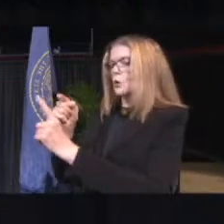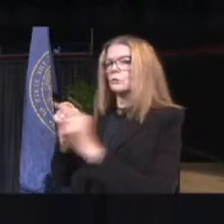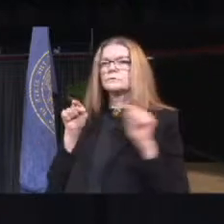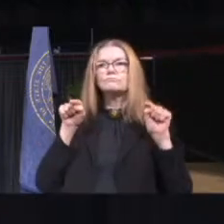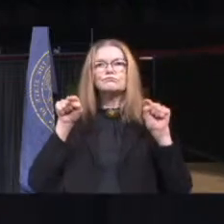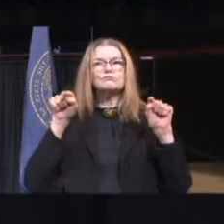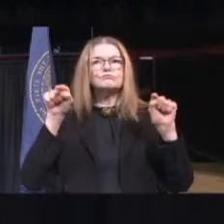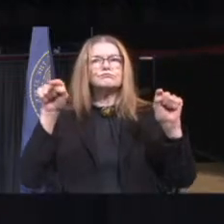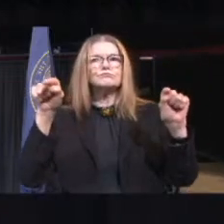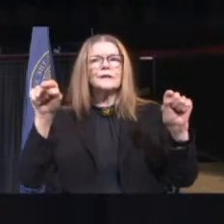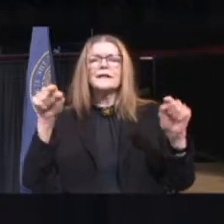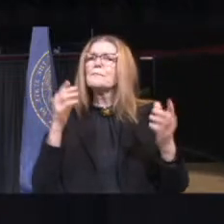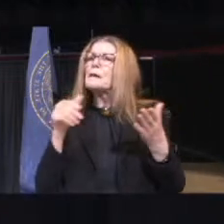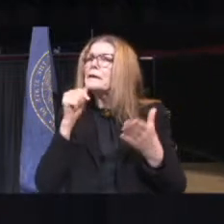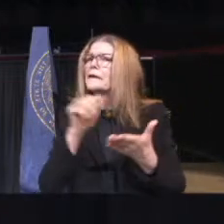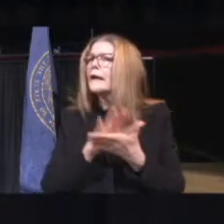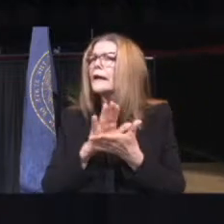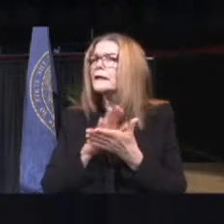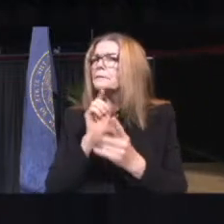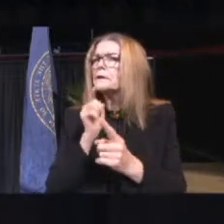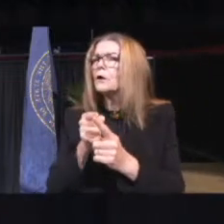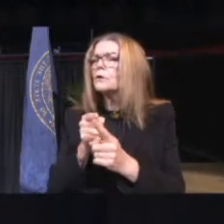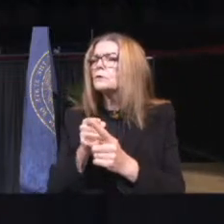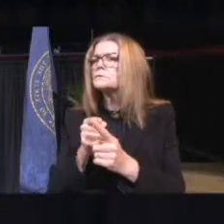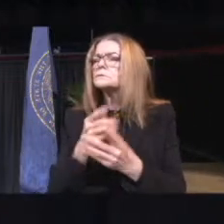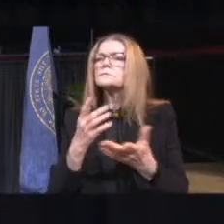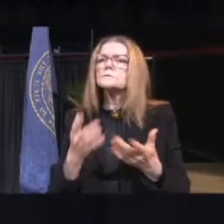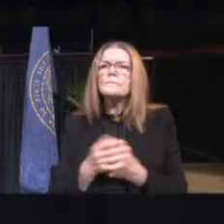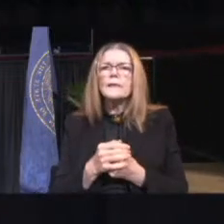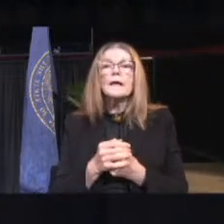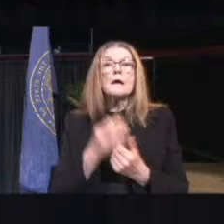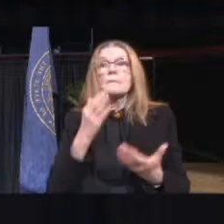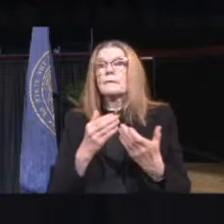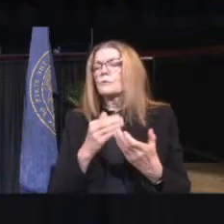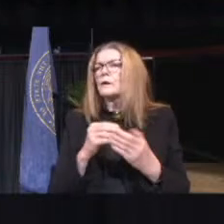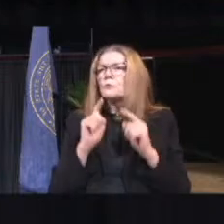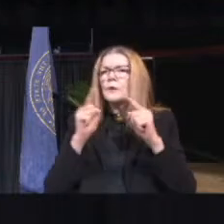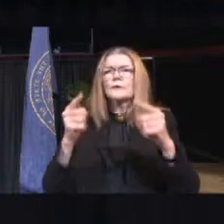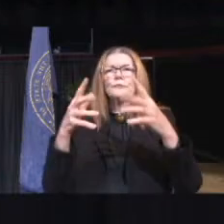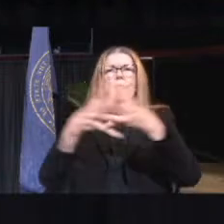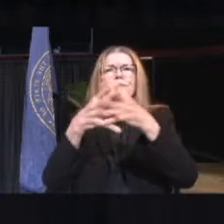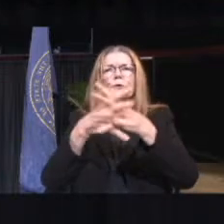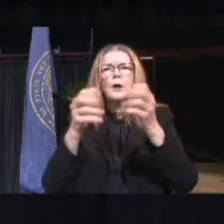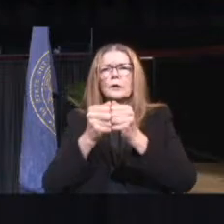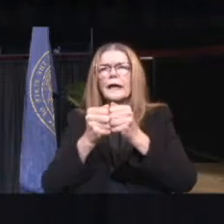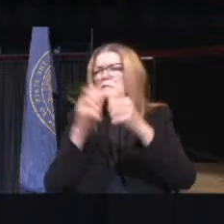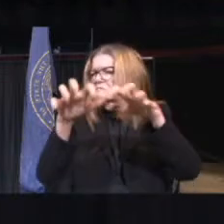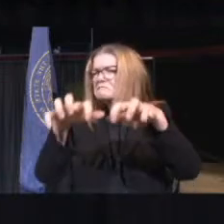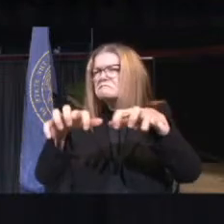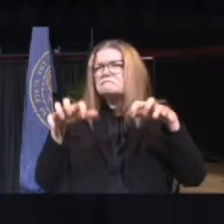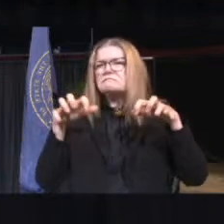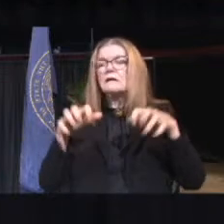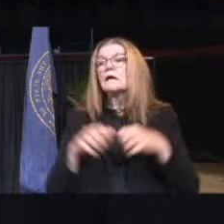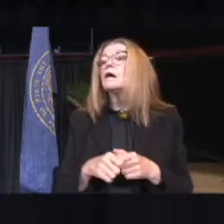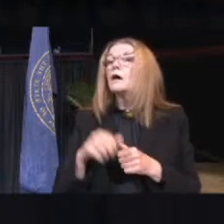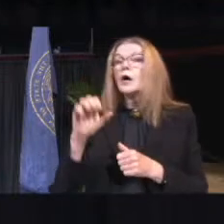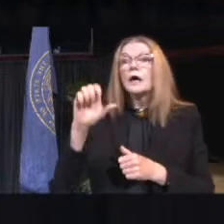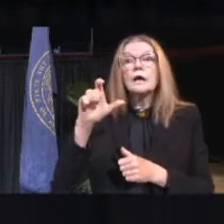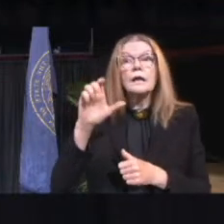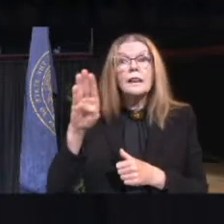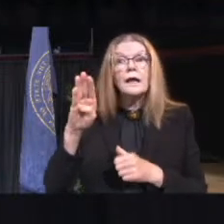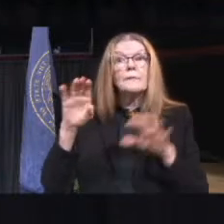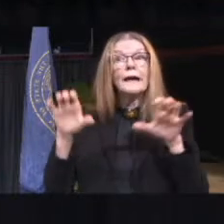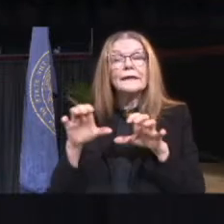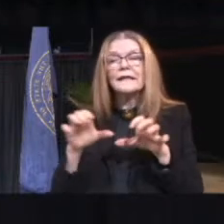always academic-focused. Whether it be crowding into bleachers for a football game, investing in a club or activity, or small talk before